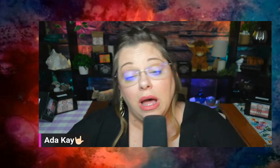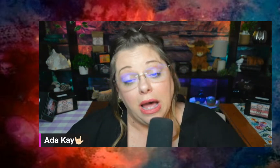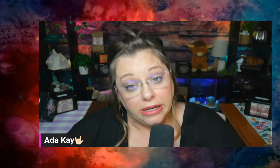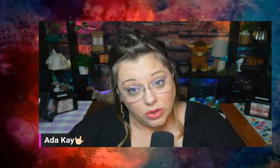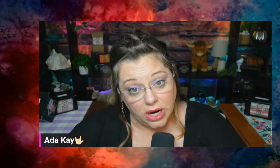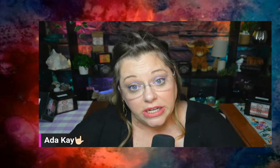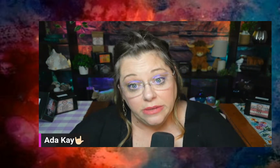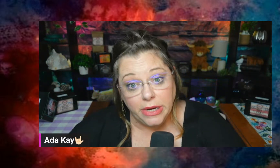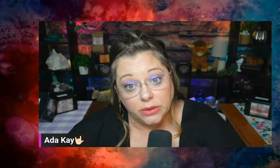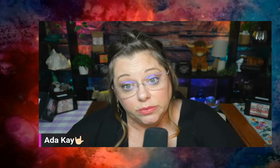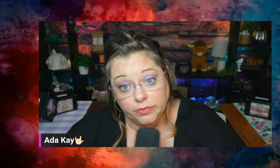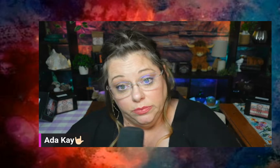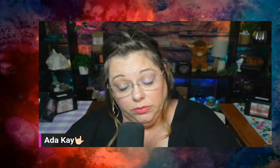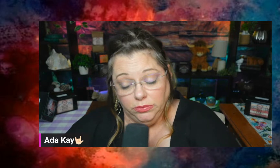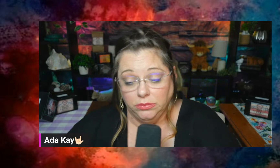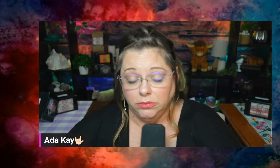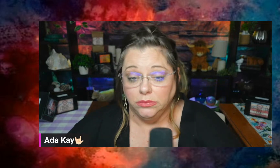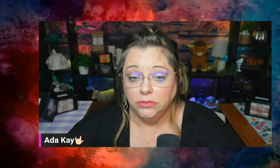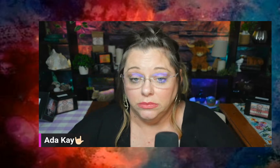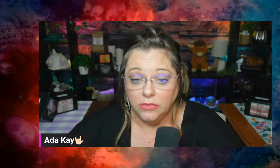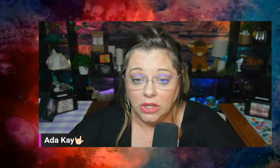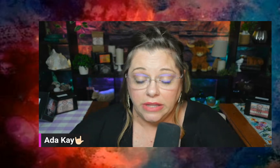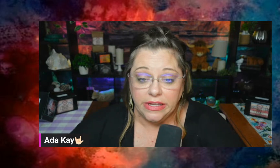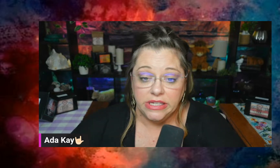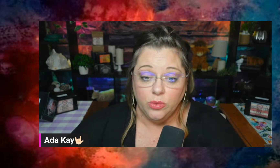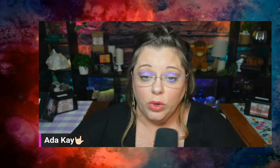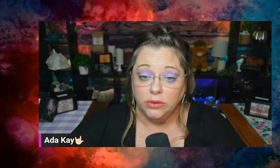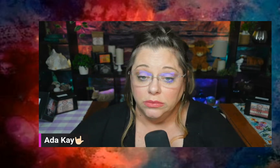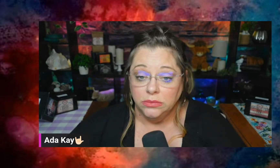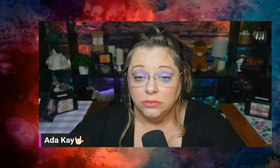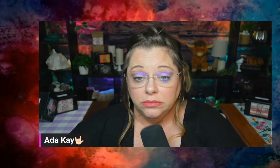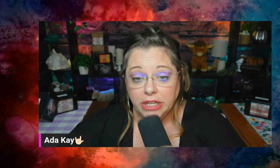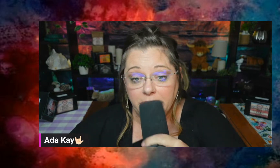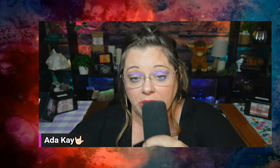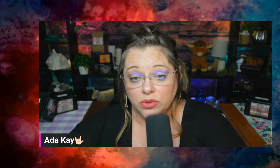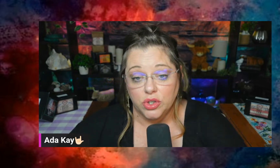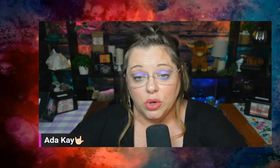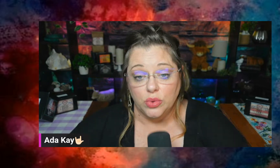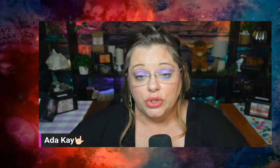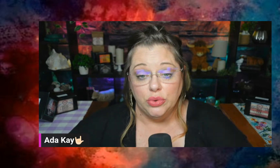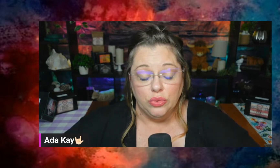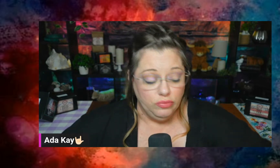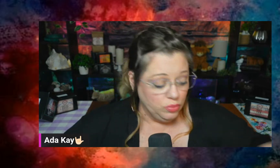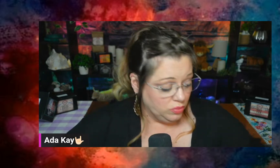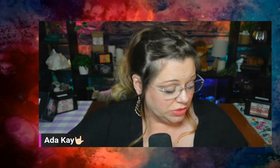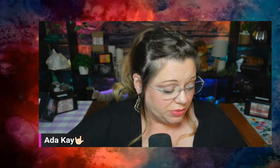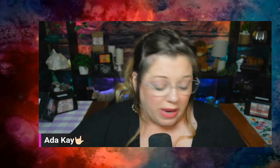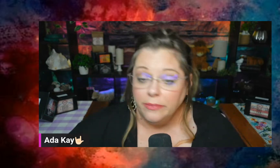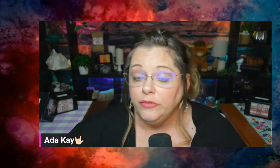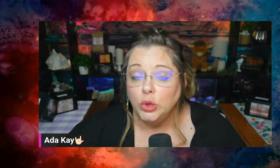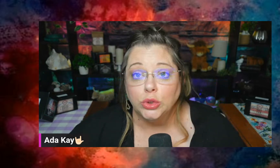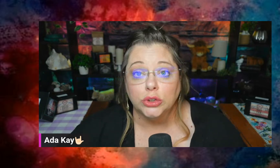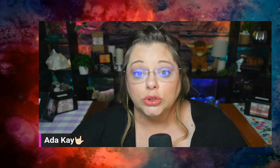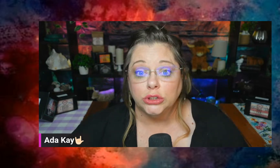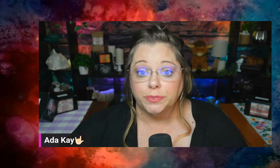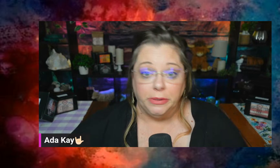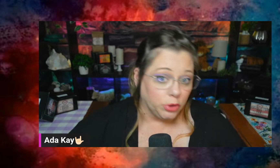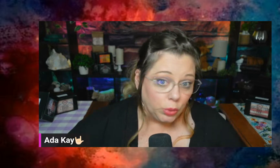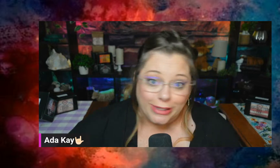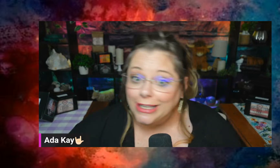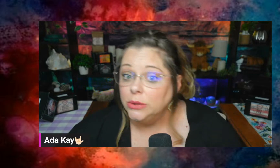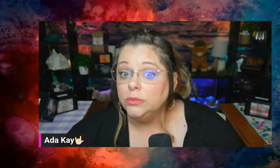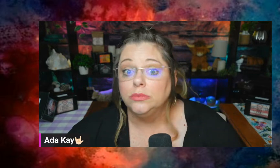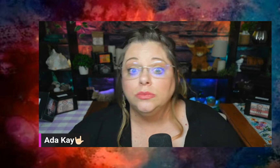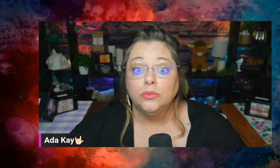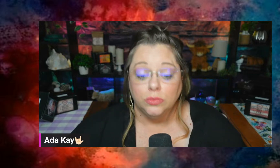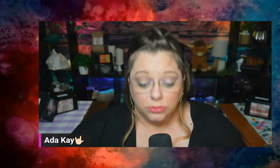Well, I tried to email and they said, well, emails go to spam folders. People don't